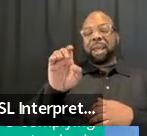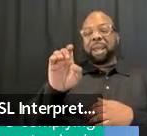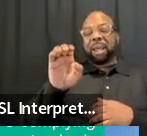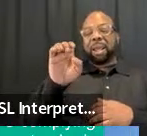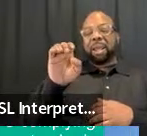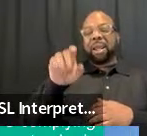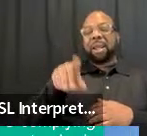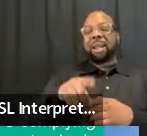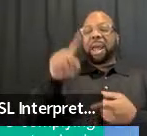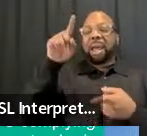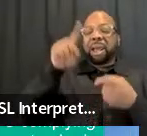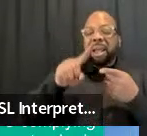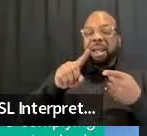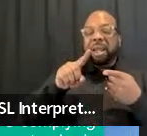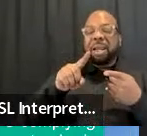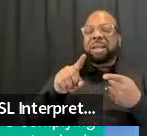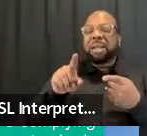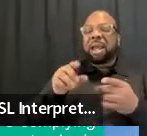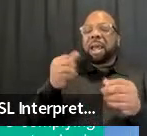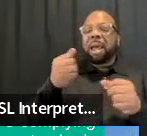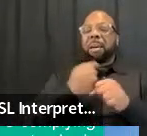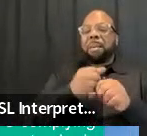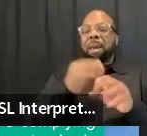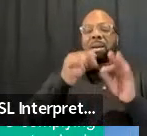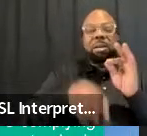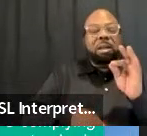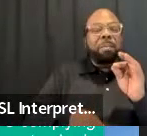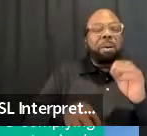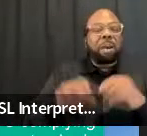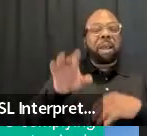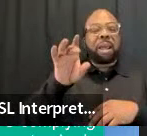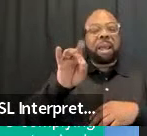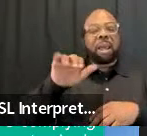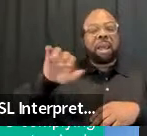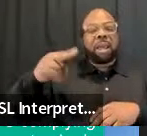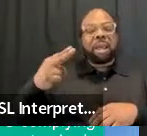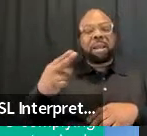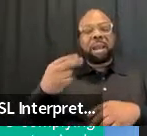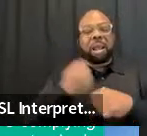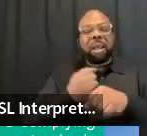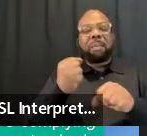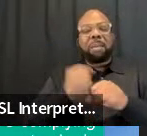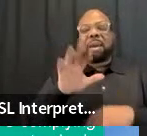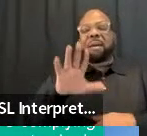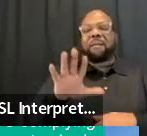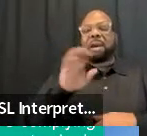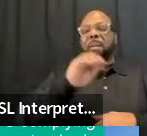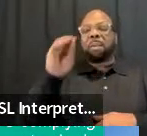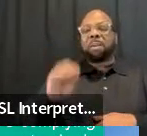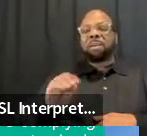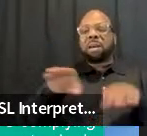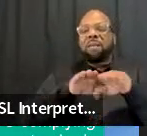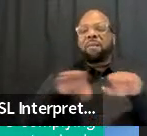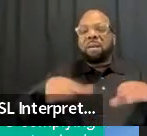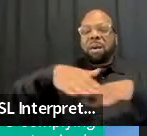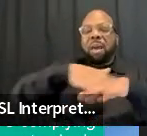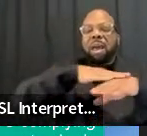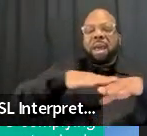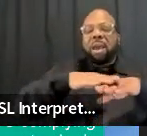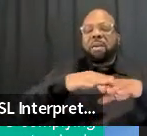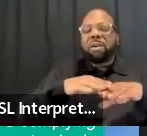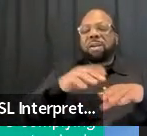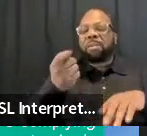rule, into a flat 5% floor area exemption. Our analysis has shown that